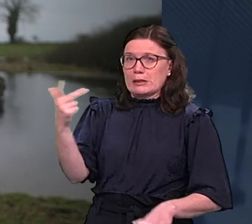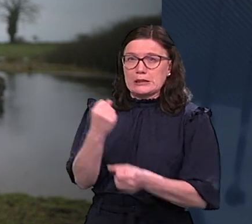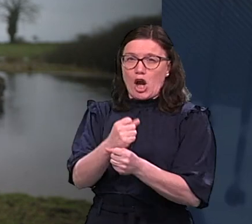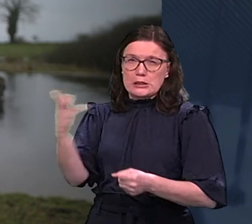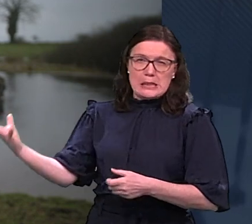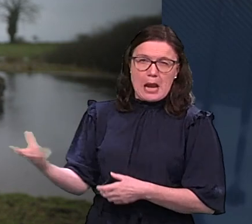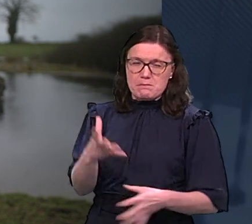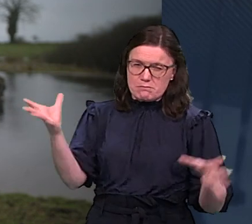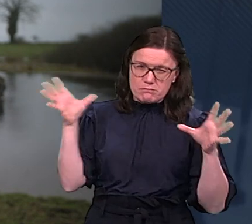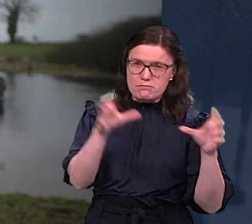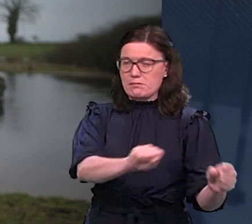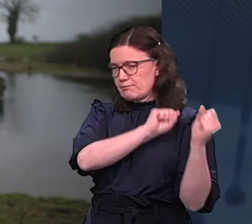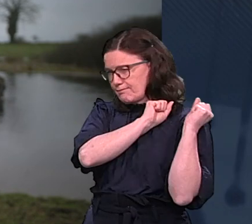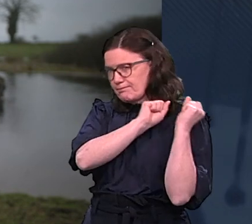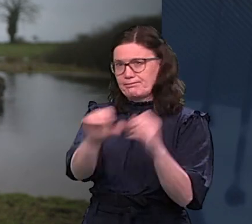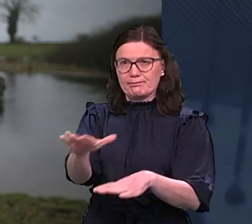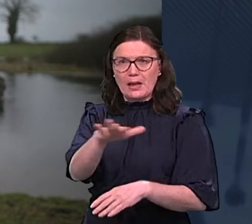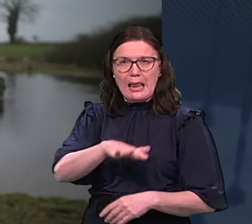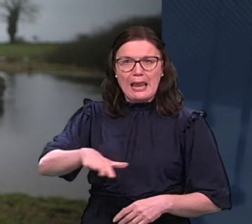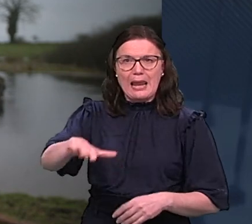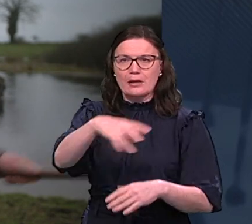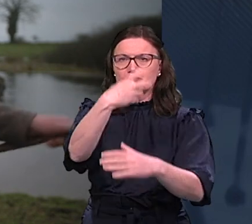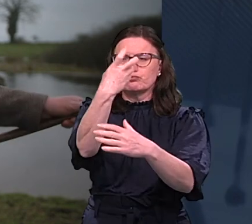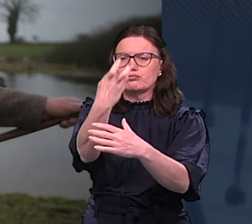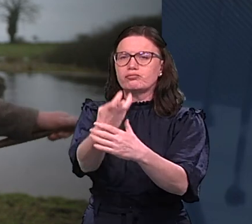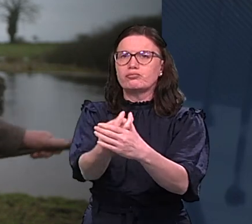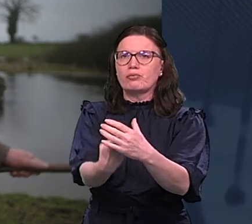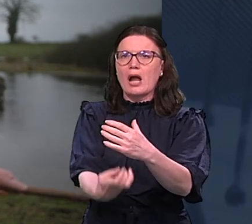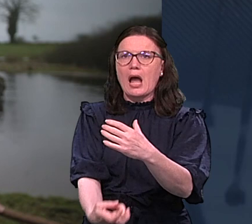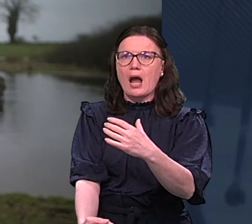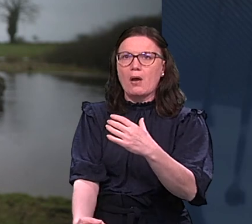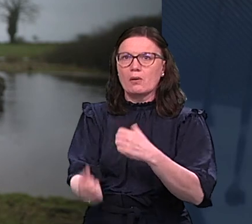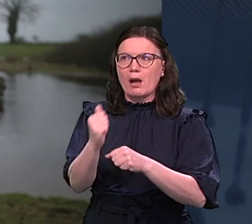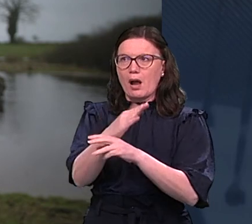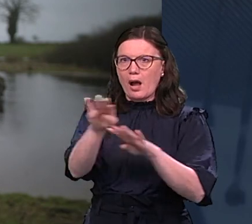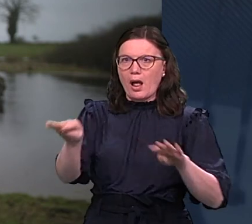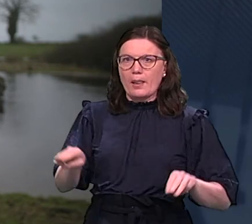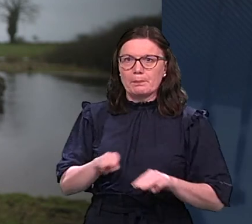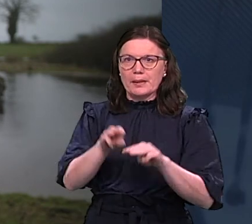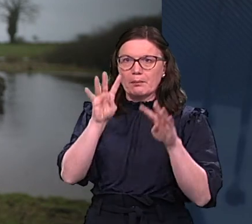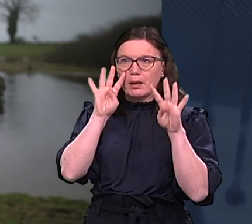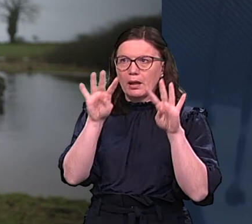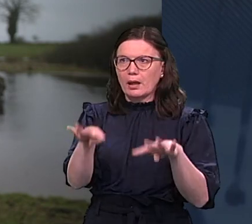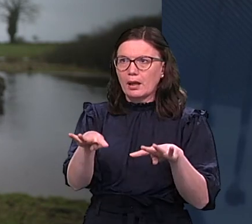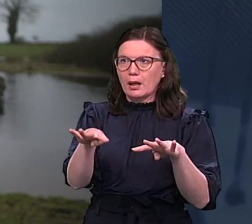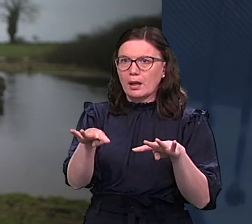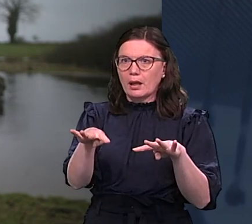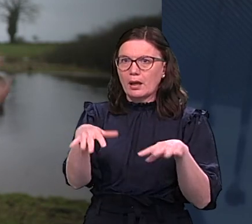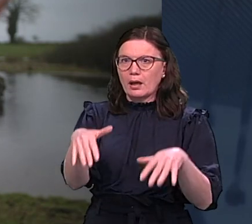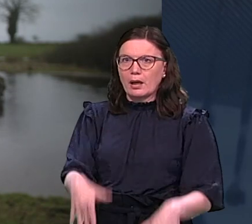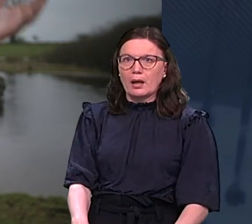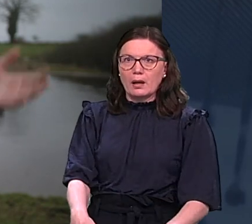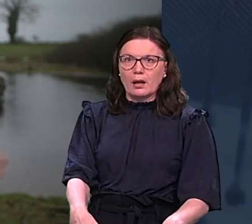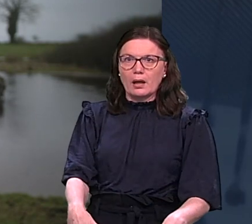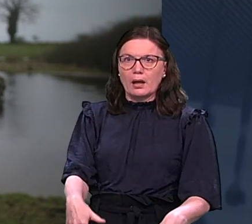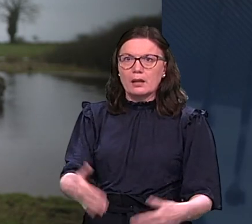and fired him down into the lake, and they drowned him in front of all of the people. And all of the people were devastated because Lu,